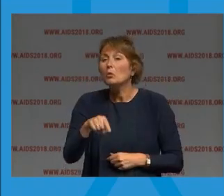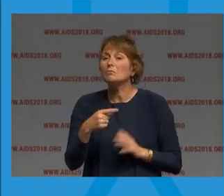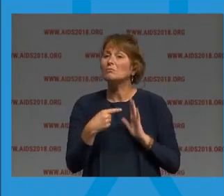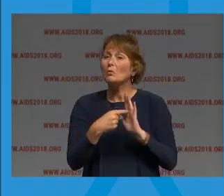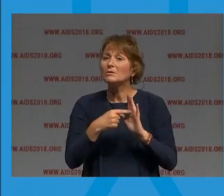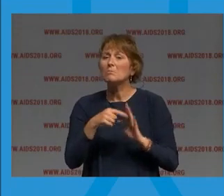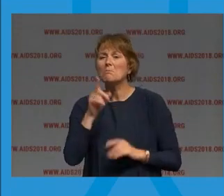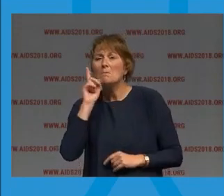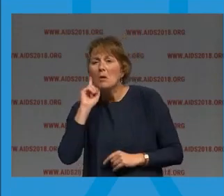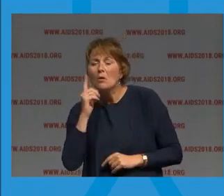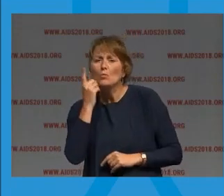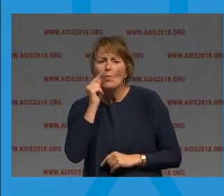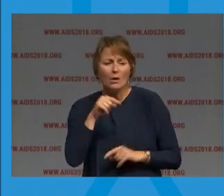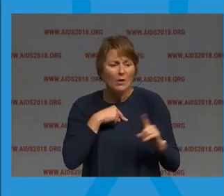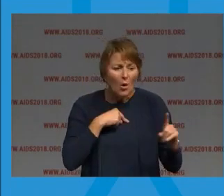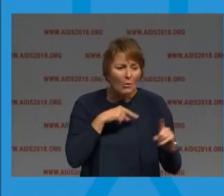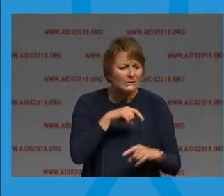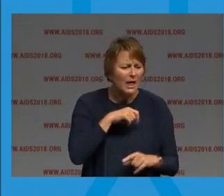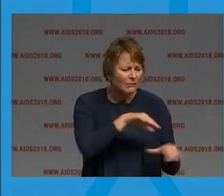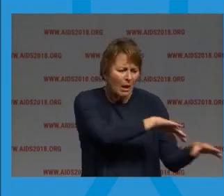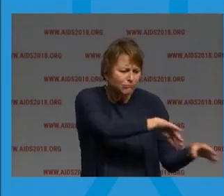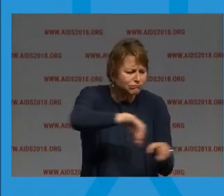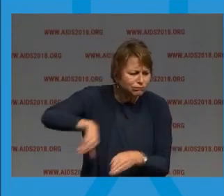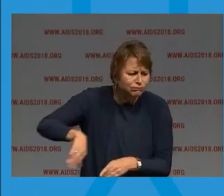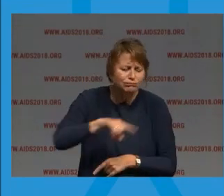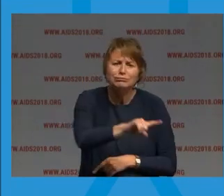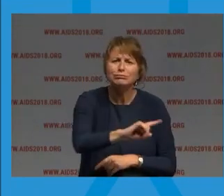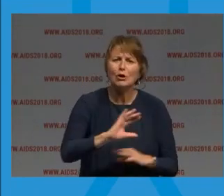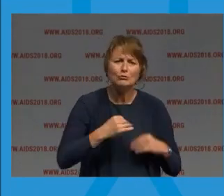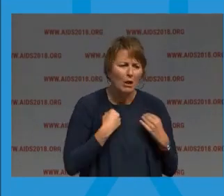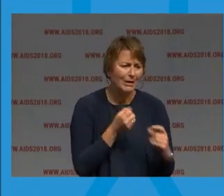to HIV, particularly by older men.